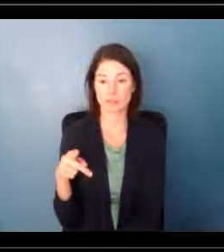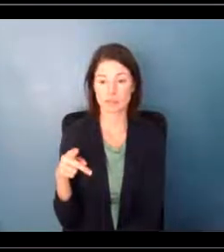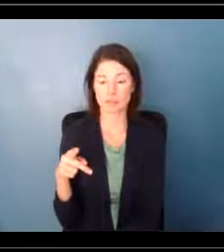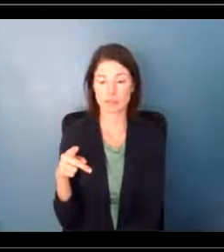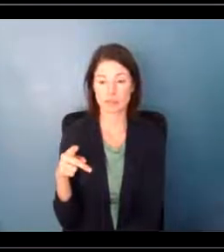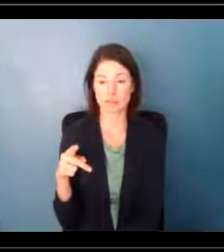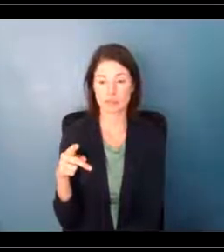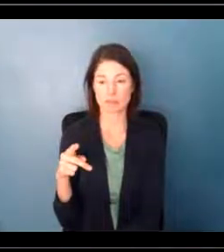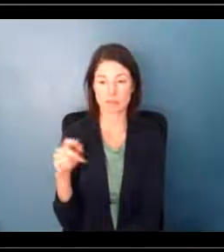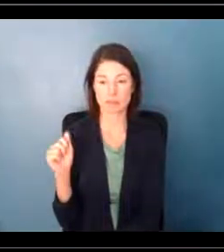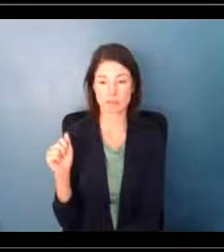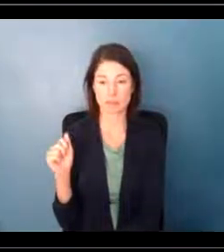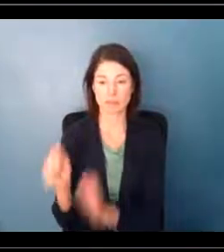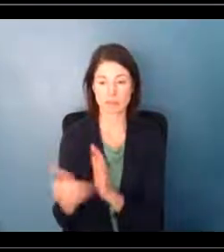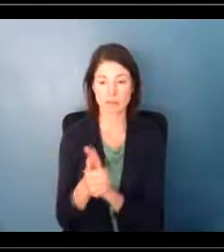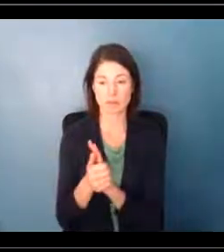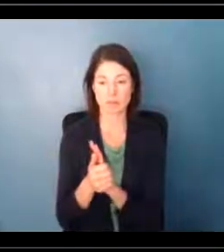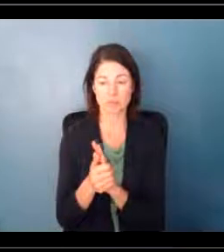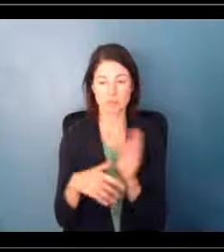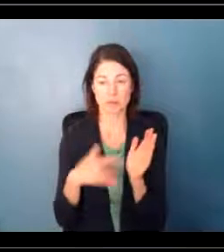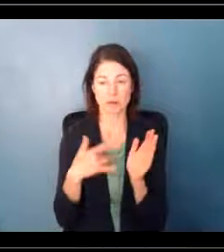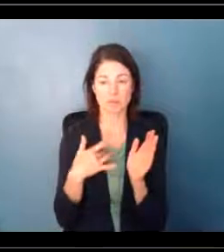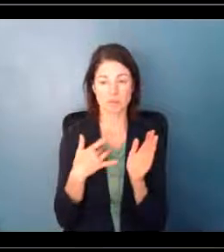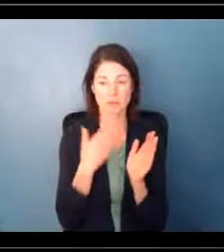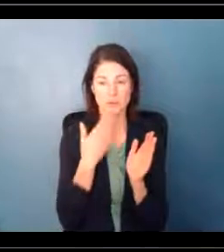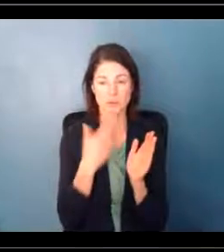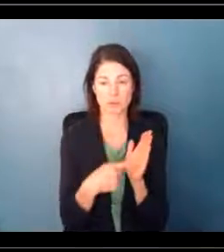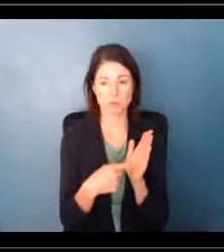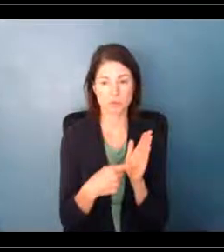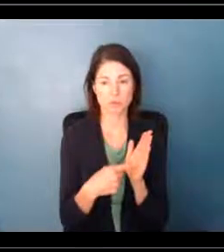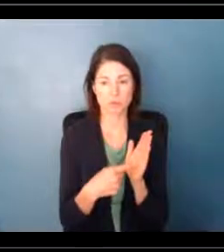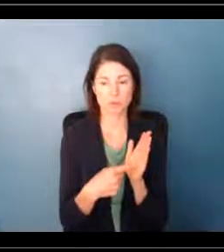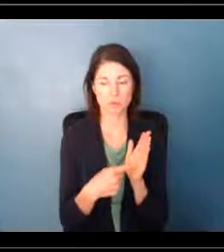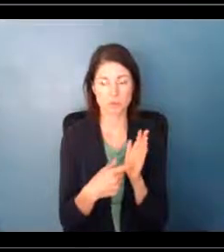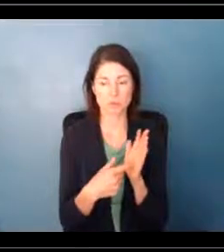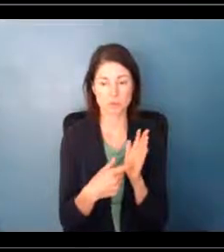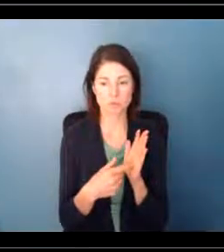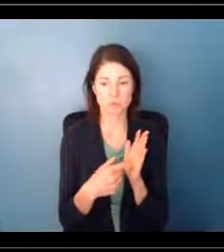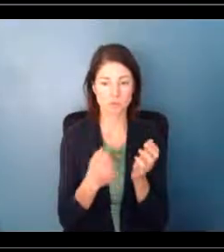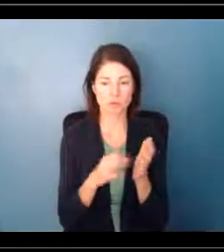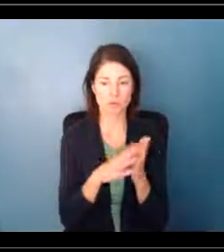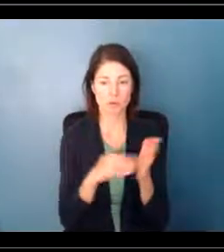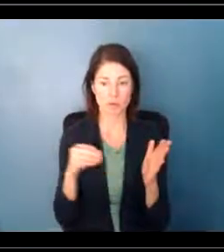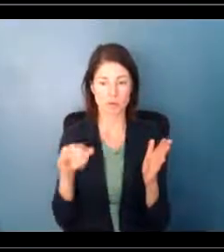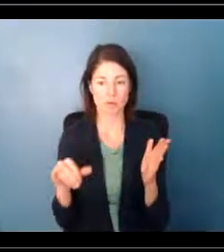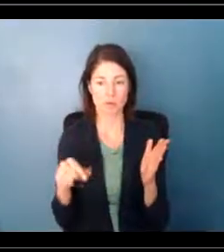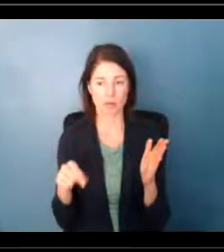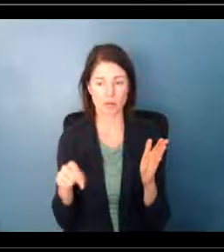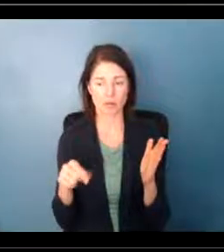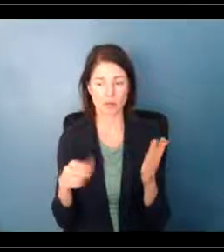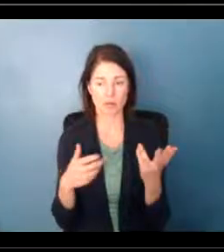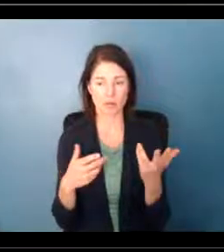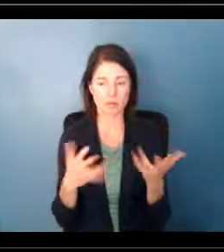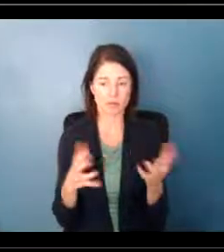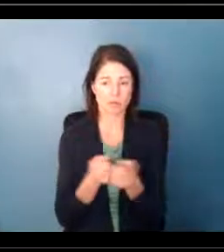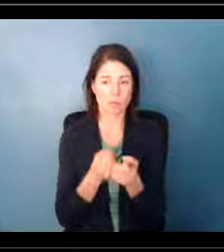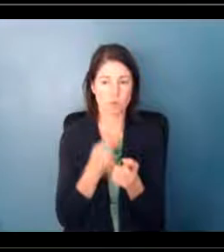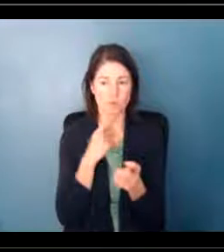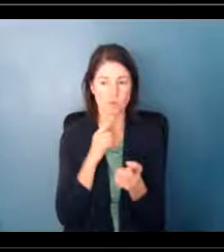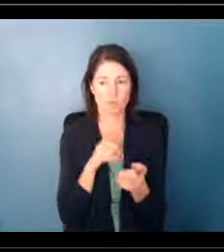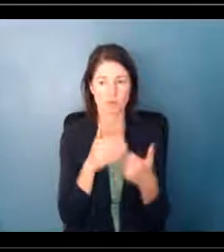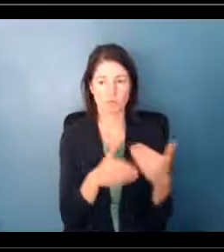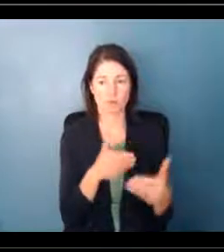mirror something like that, where I think there was just a lot of support, in terms of how that was done. So we